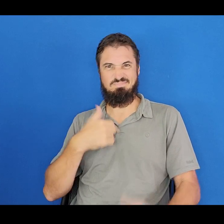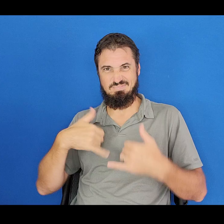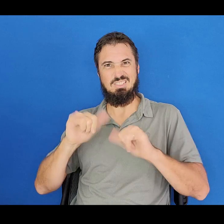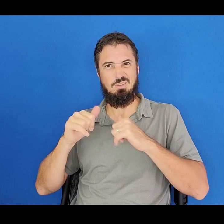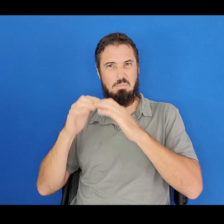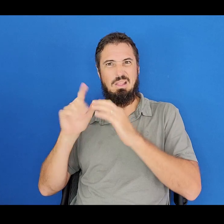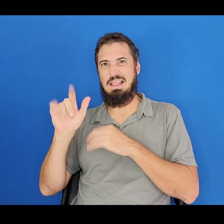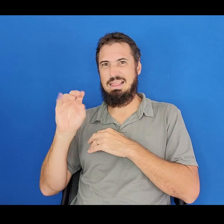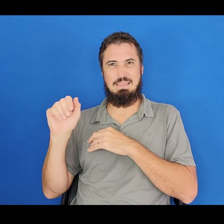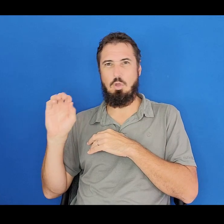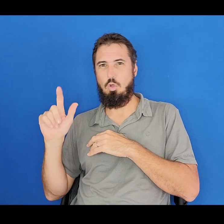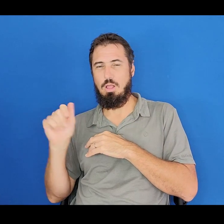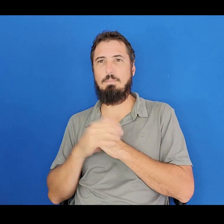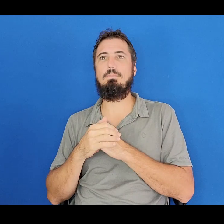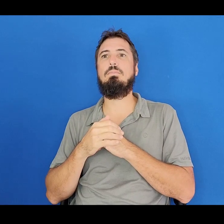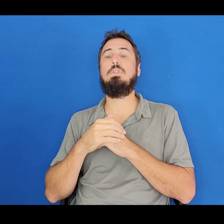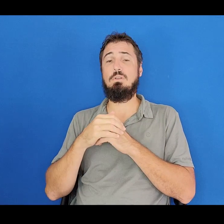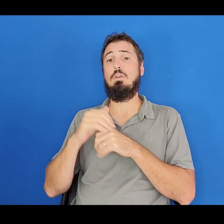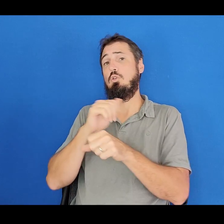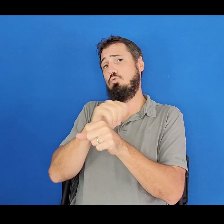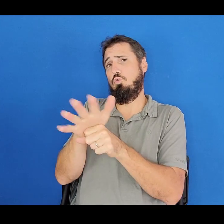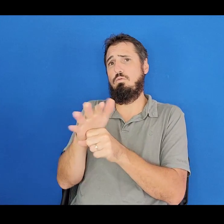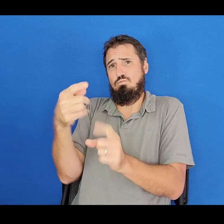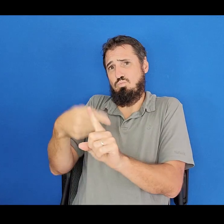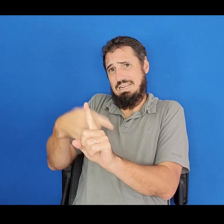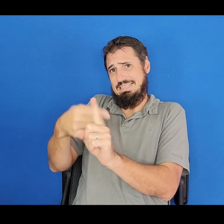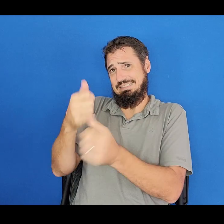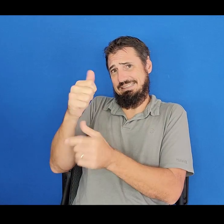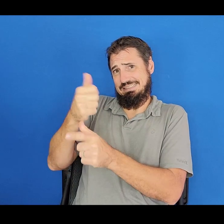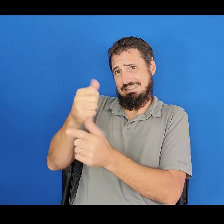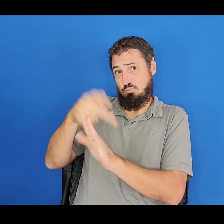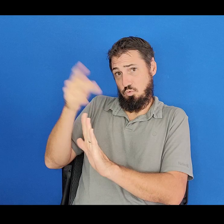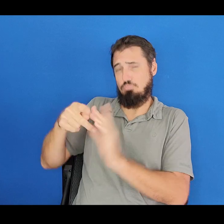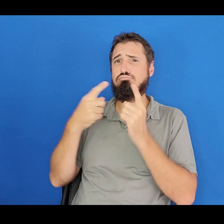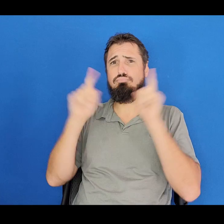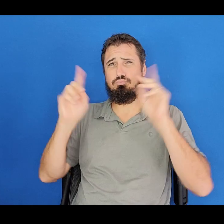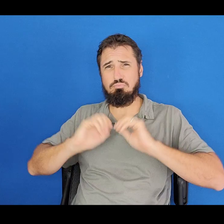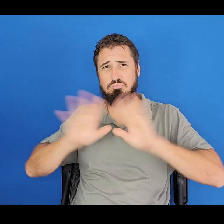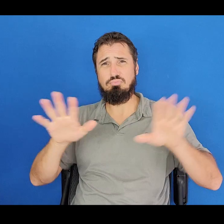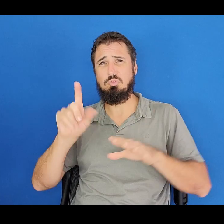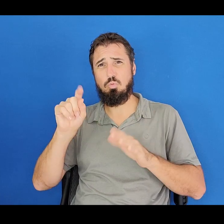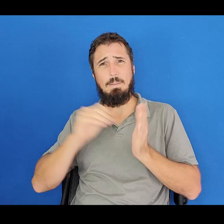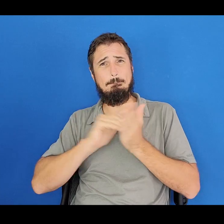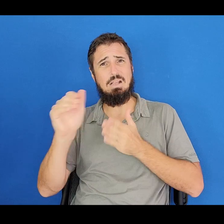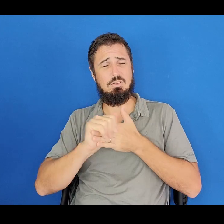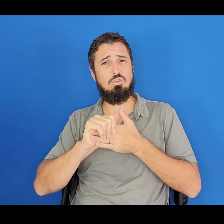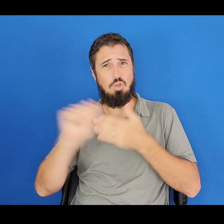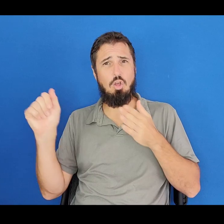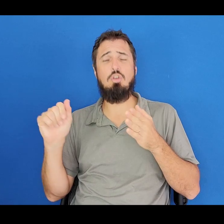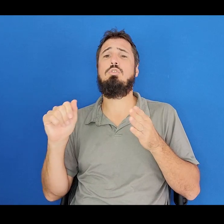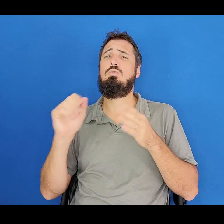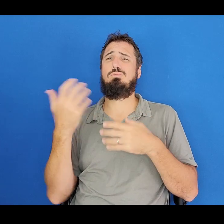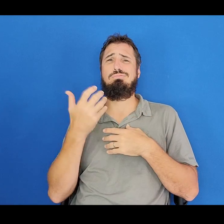Limaola. The county's coronavirus rental and utility assistance program successfully distributed $20 million